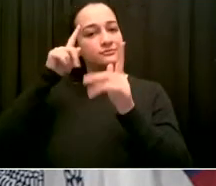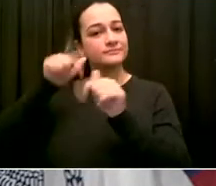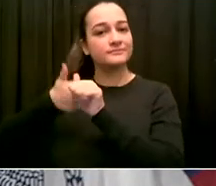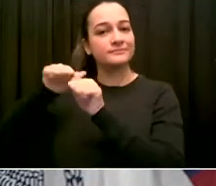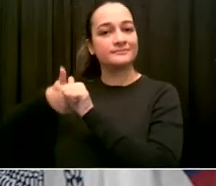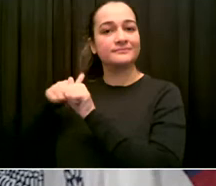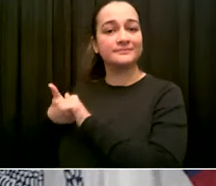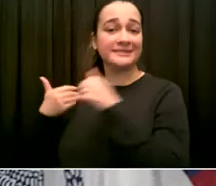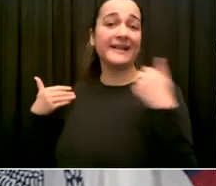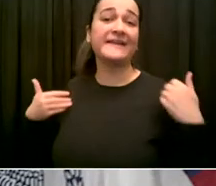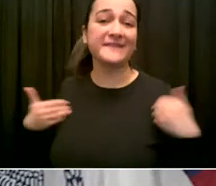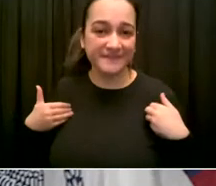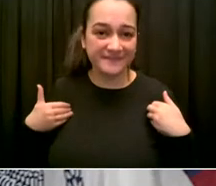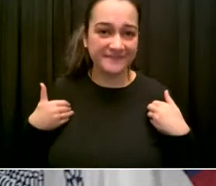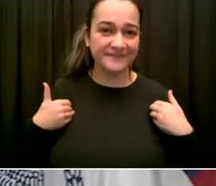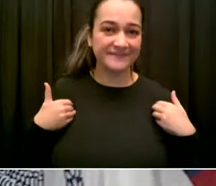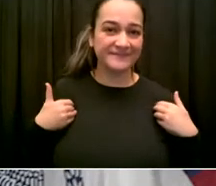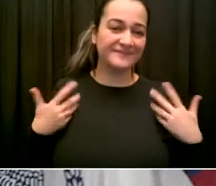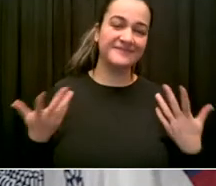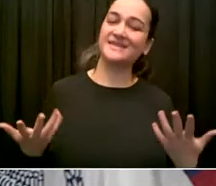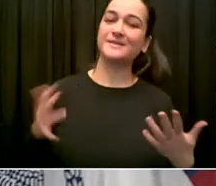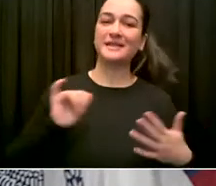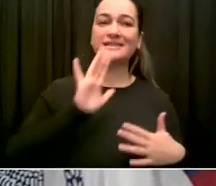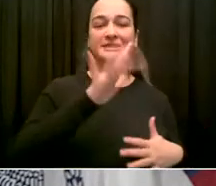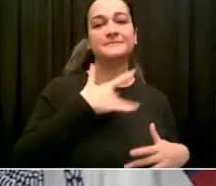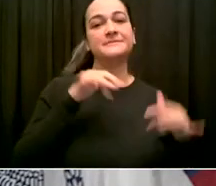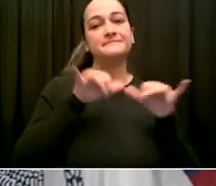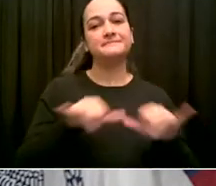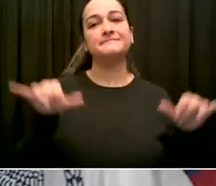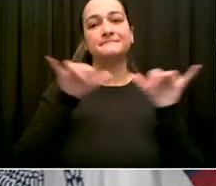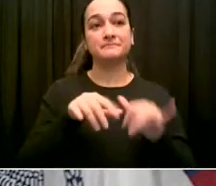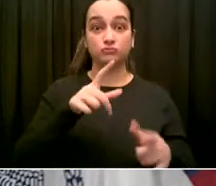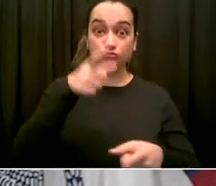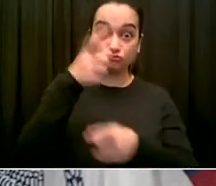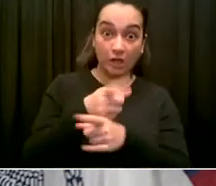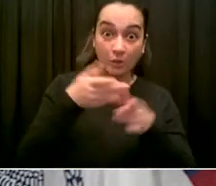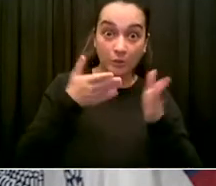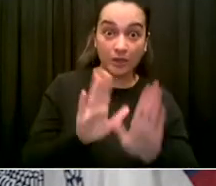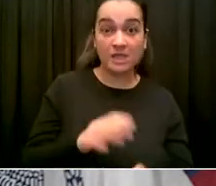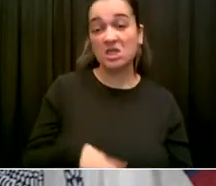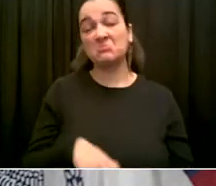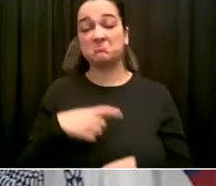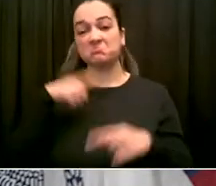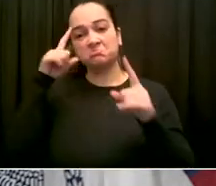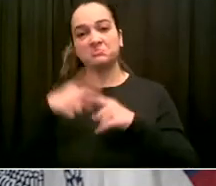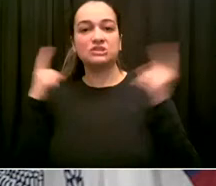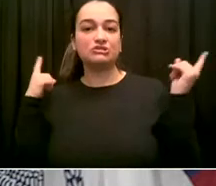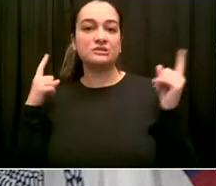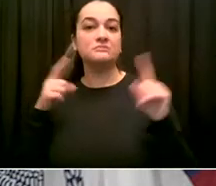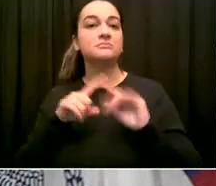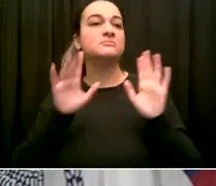further his own personal aims. I mean, it's in great detail there. This requires a full investigation.